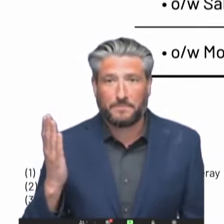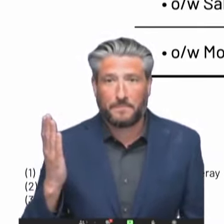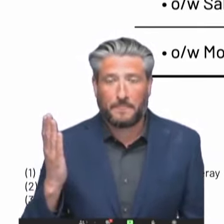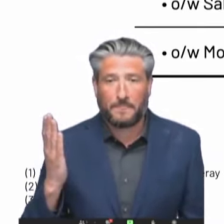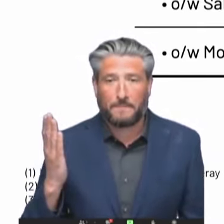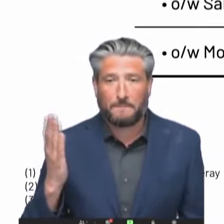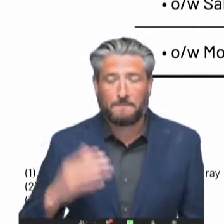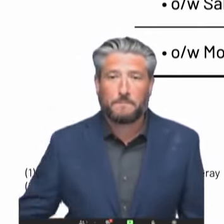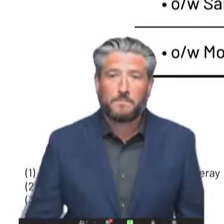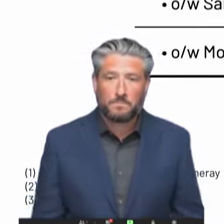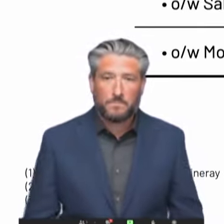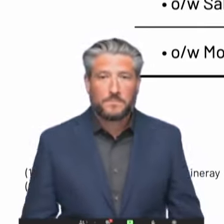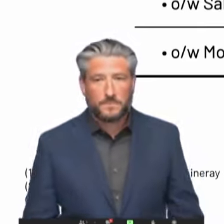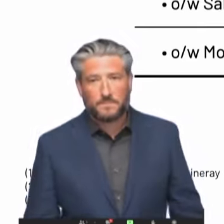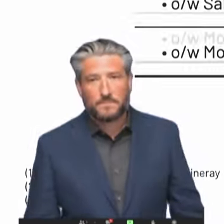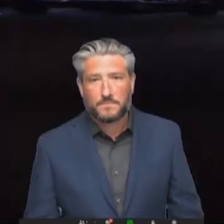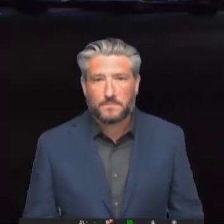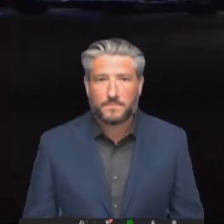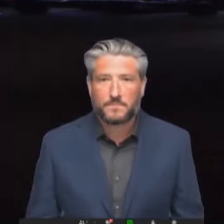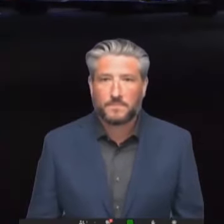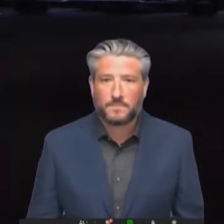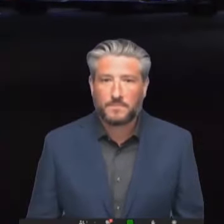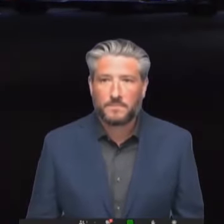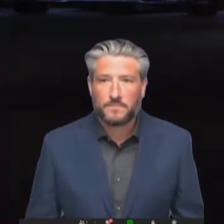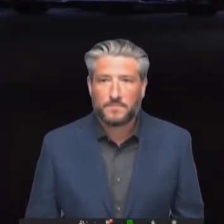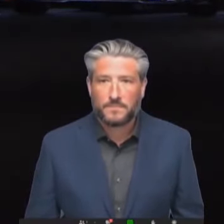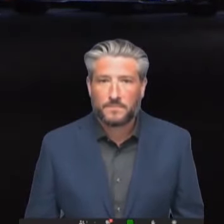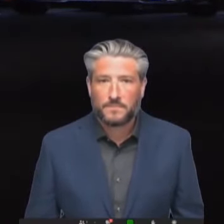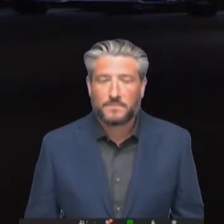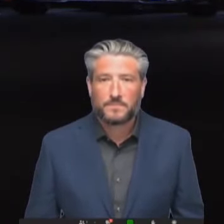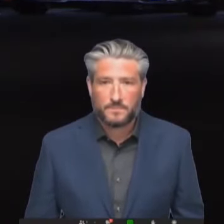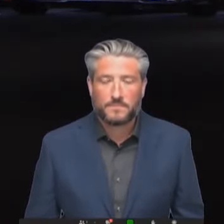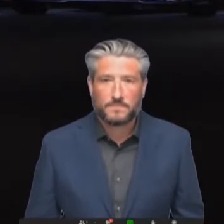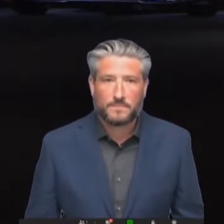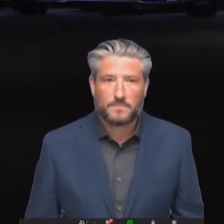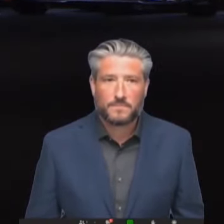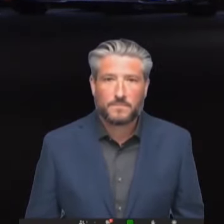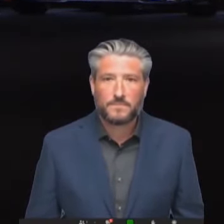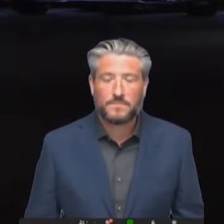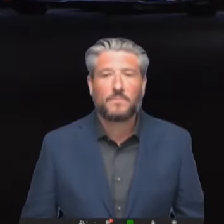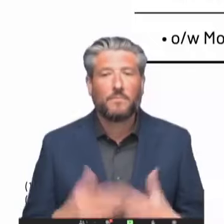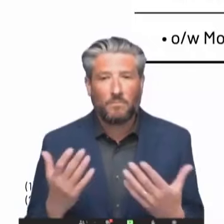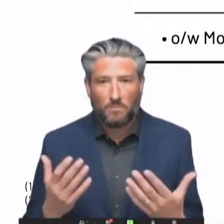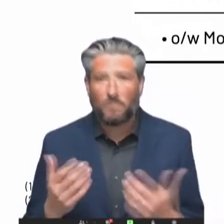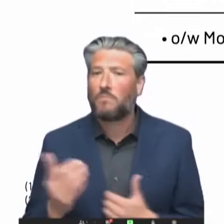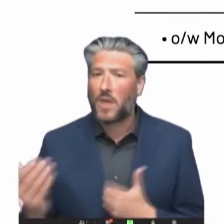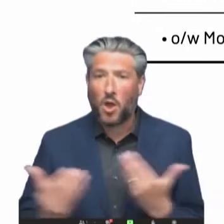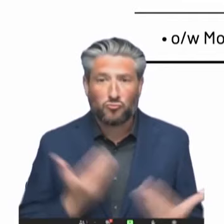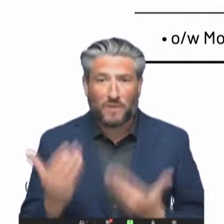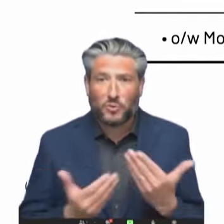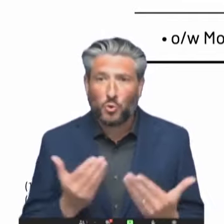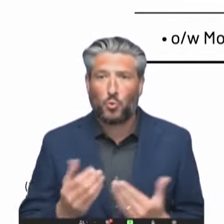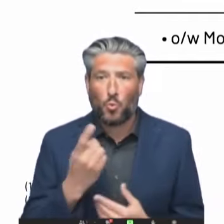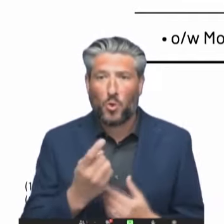generated 19 million euros in revenue. The group's operating margin was negative at minus